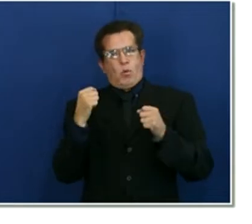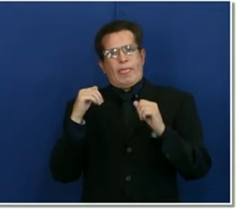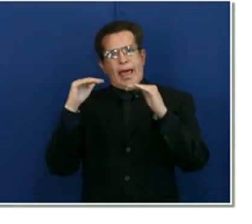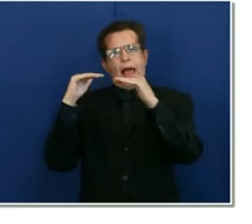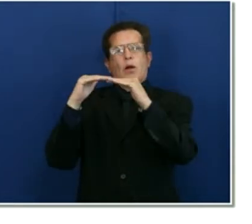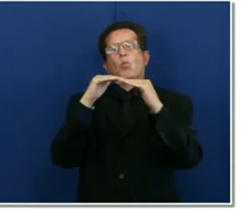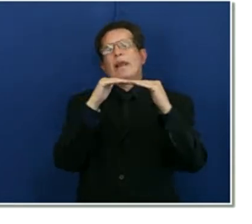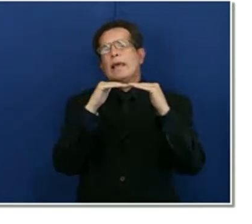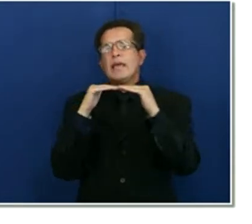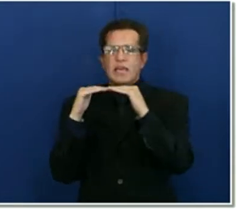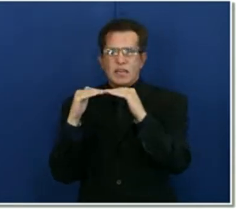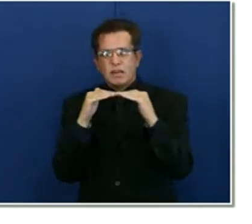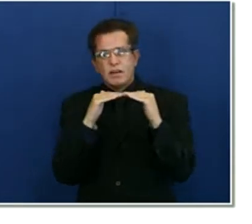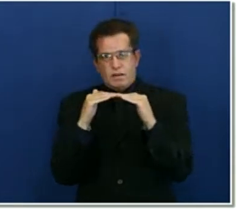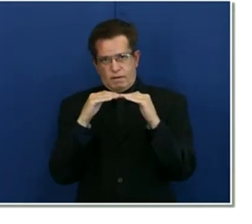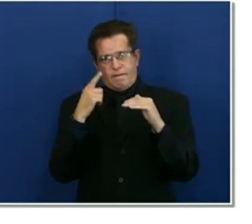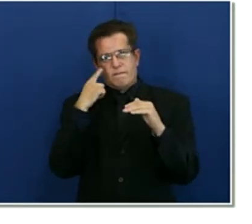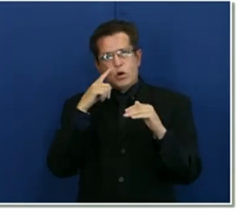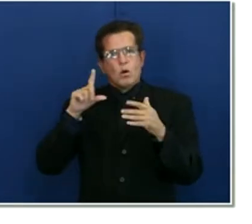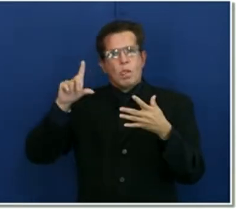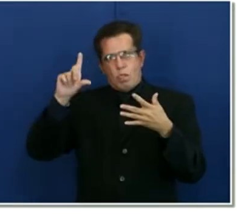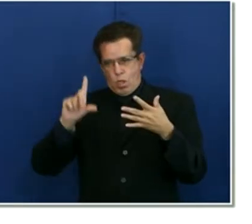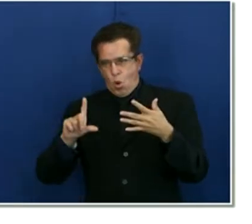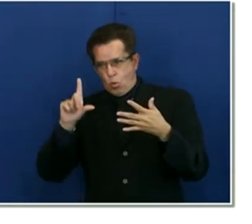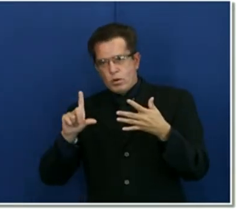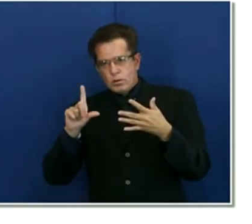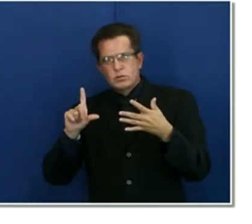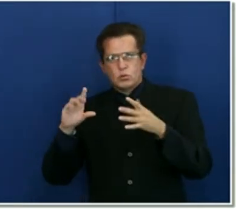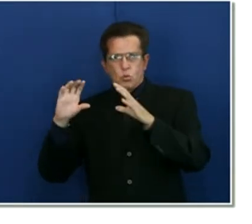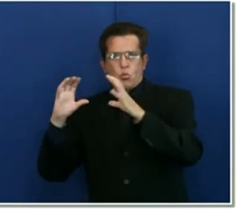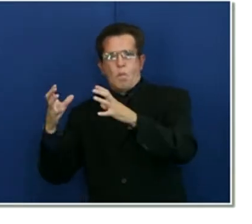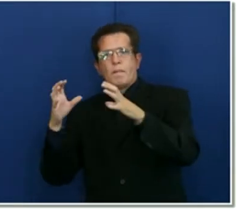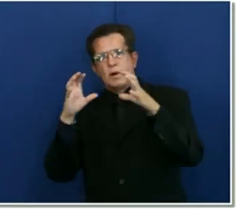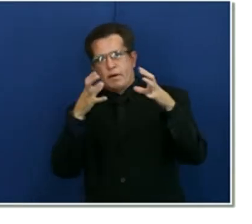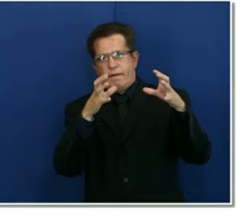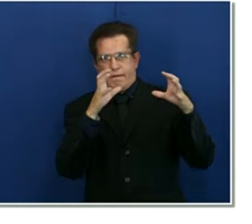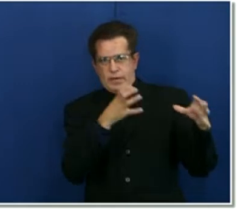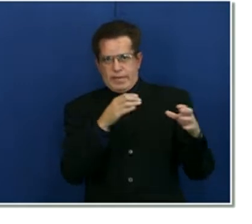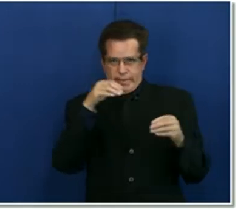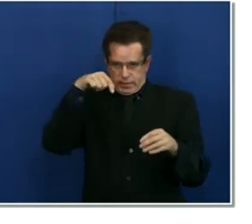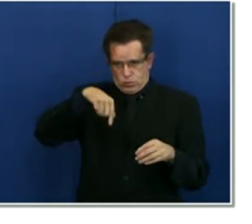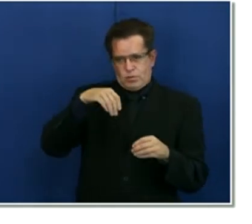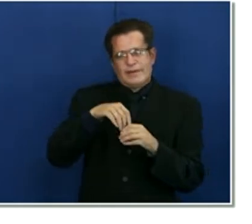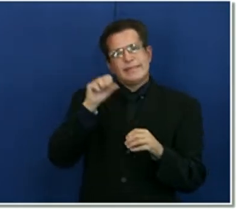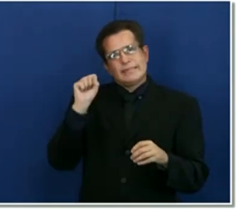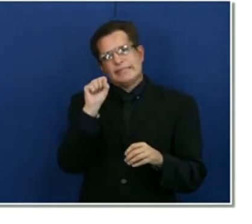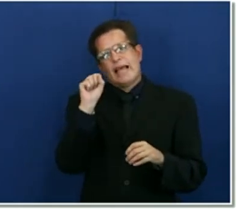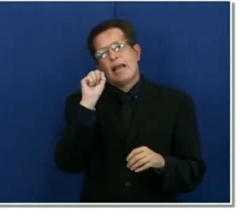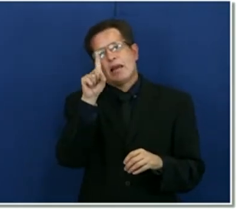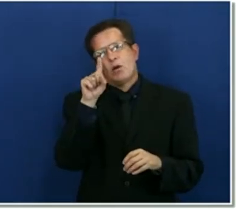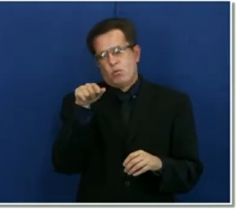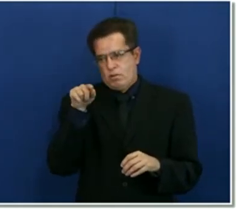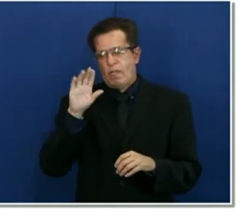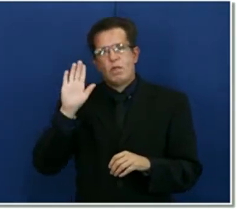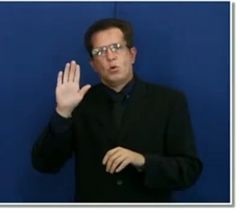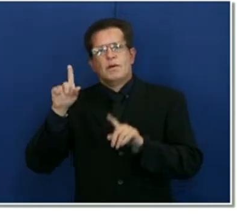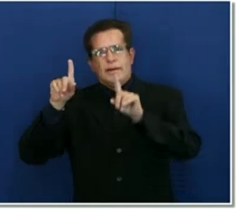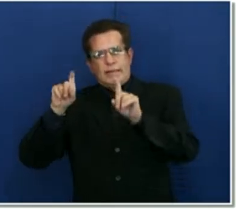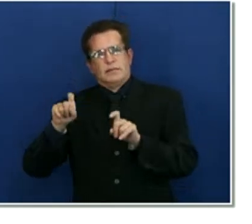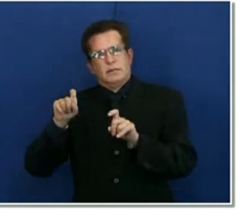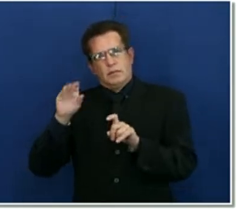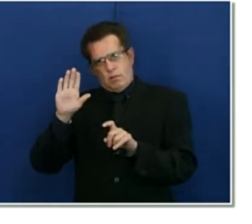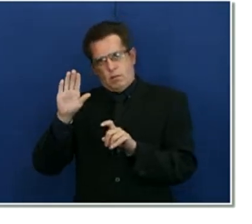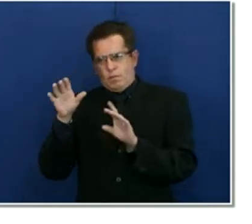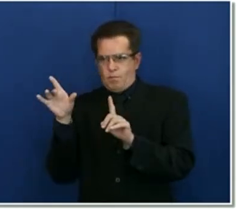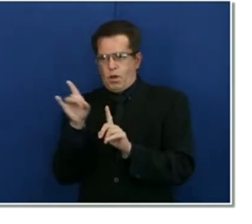rate for the lowest quartile of areas in San Diego County, the testing